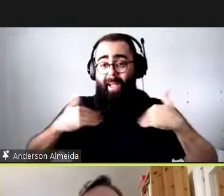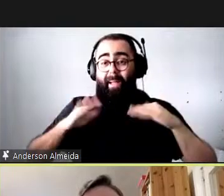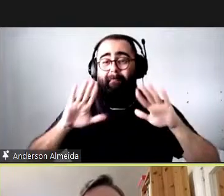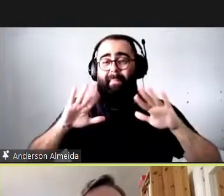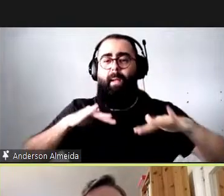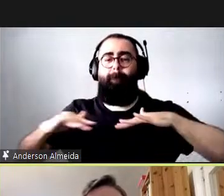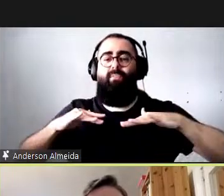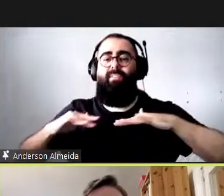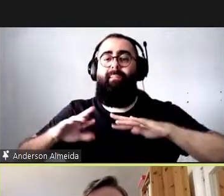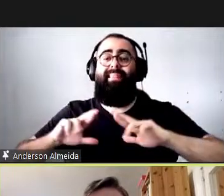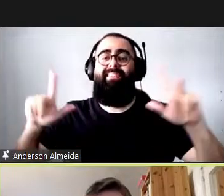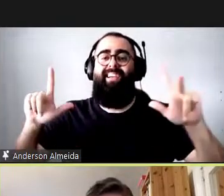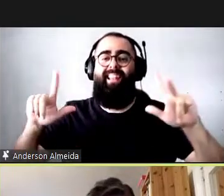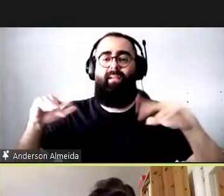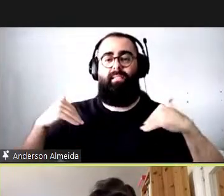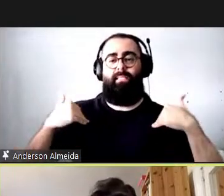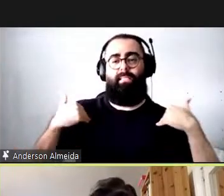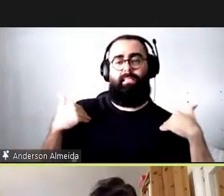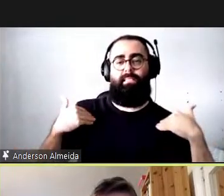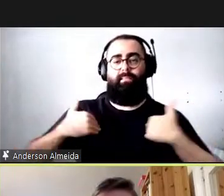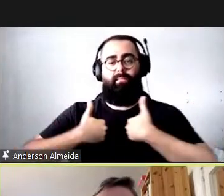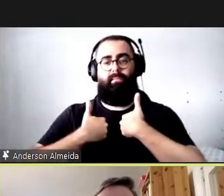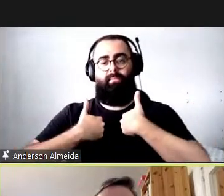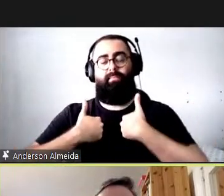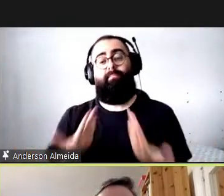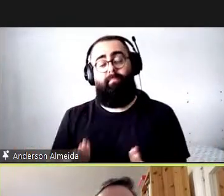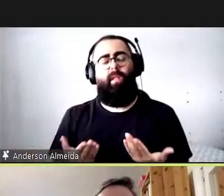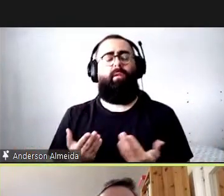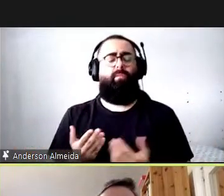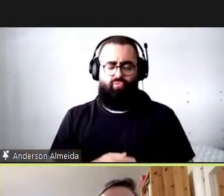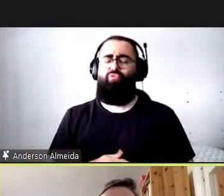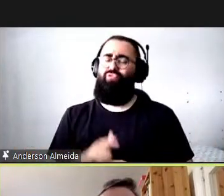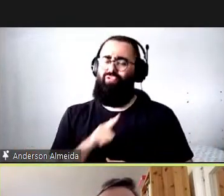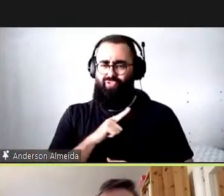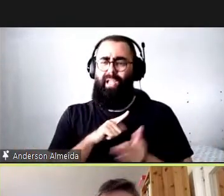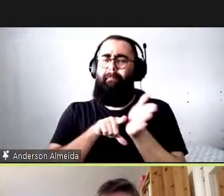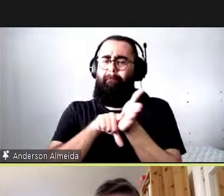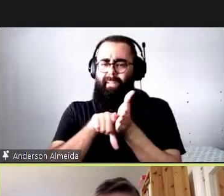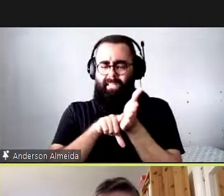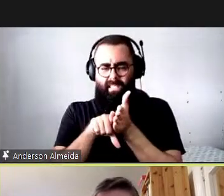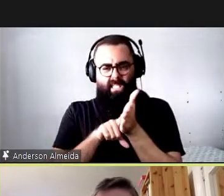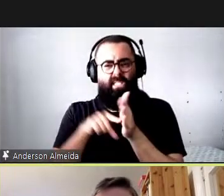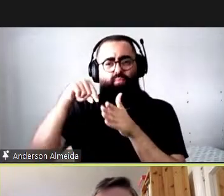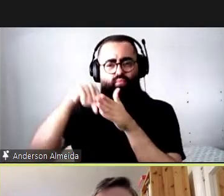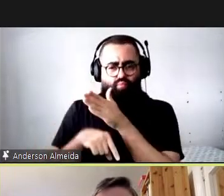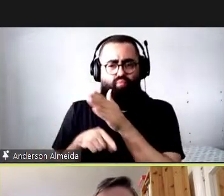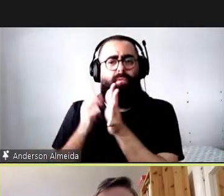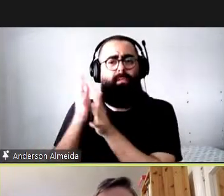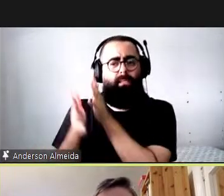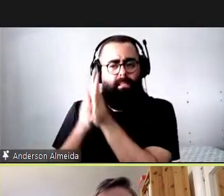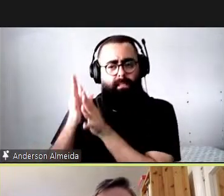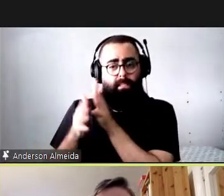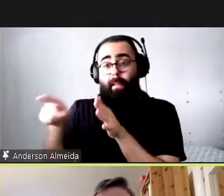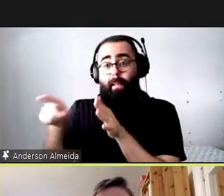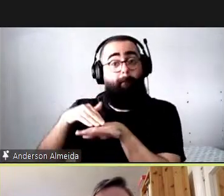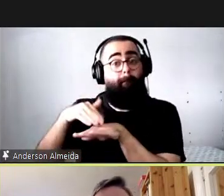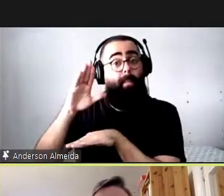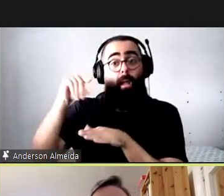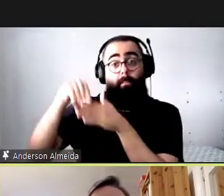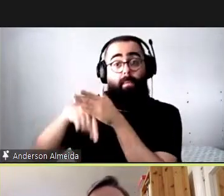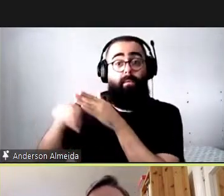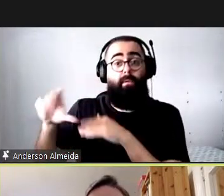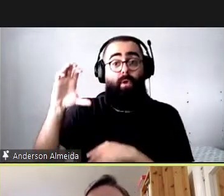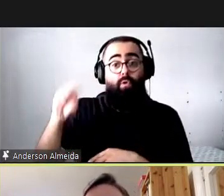A lot of the early research on sign phonetics focused on hand shape. My research has